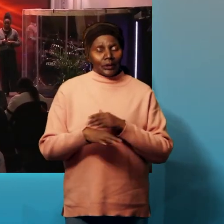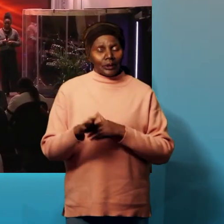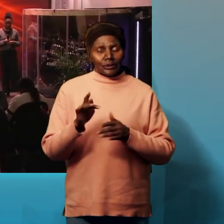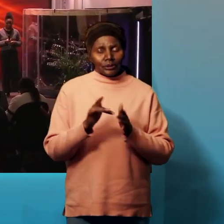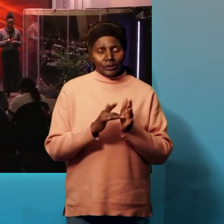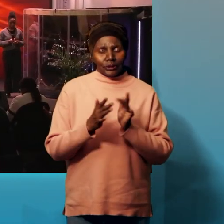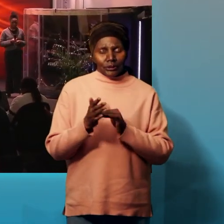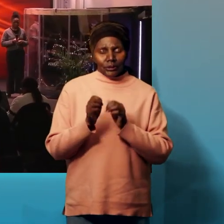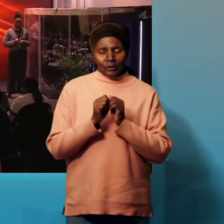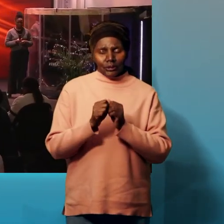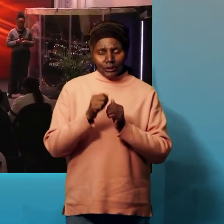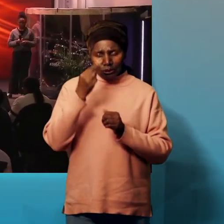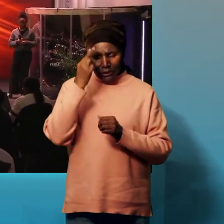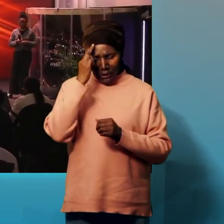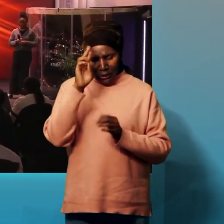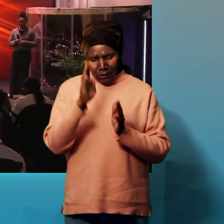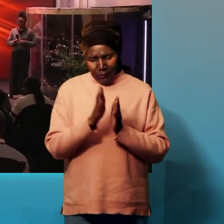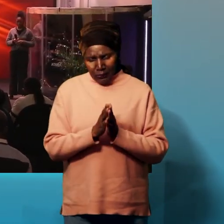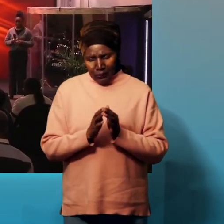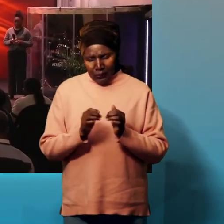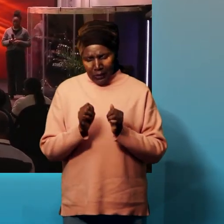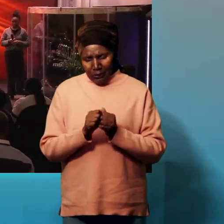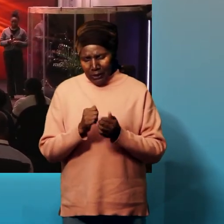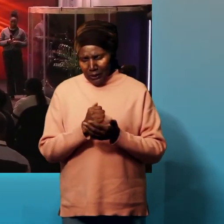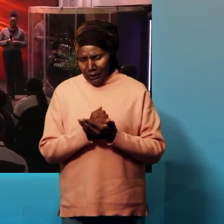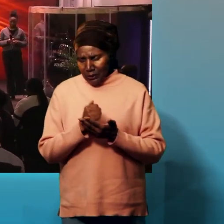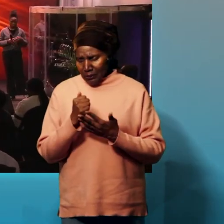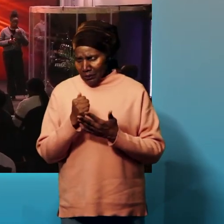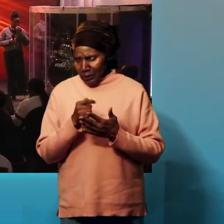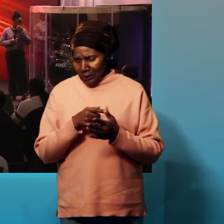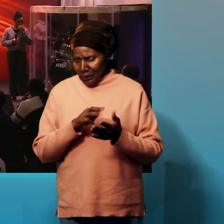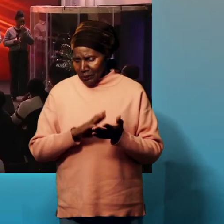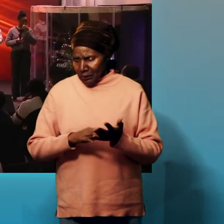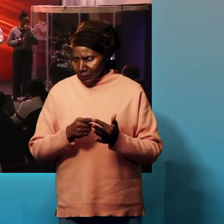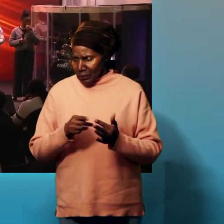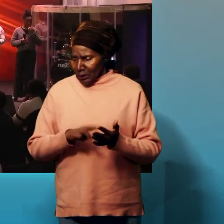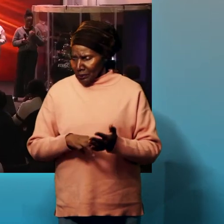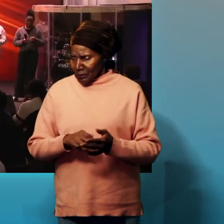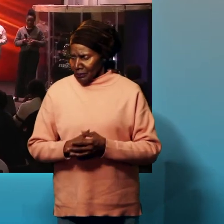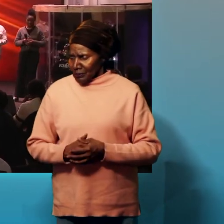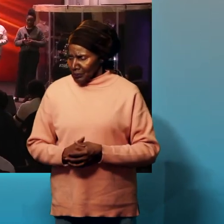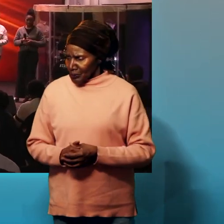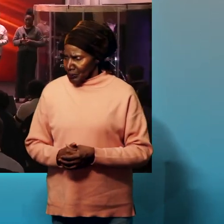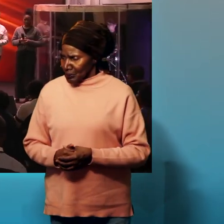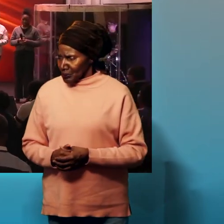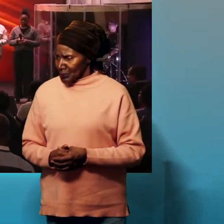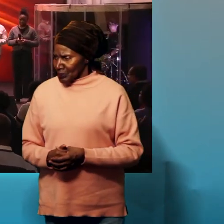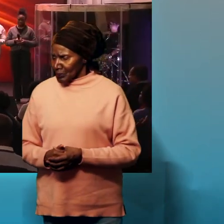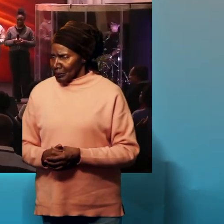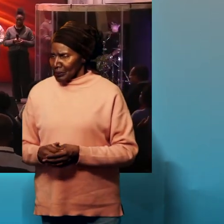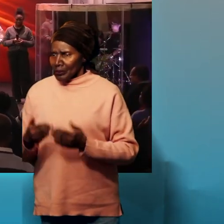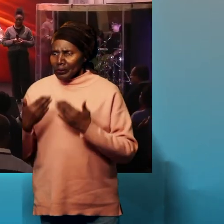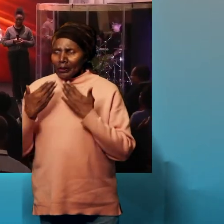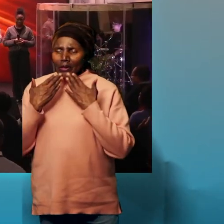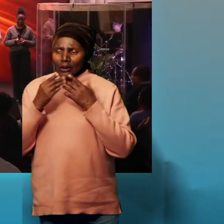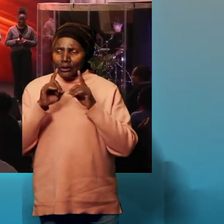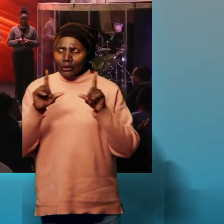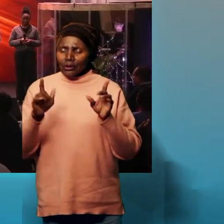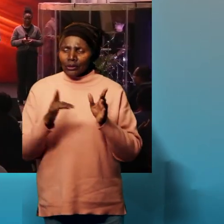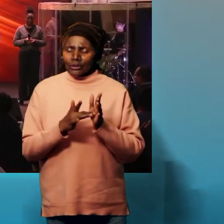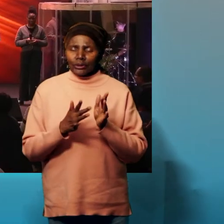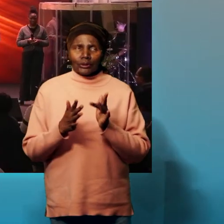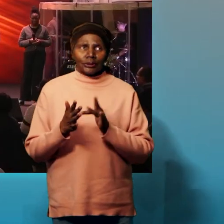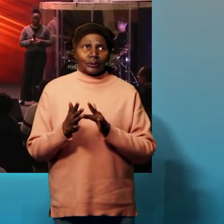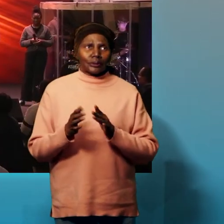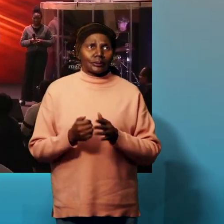precious name, shall we be buried again? Thank you, Lord Jesus. There's